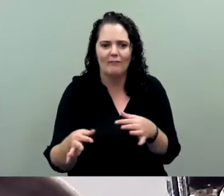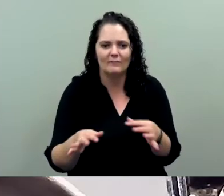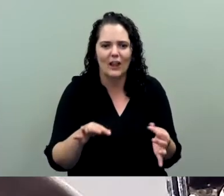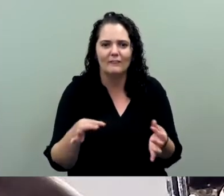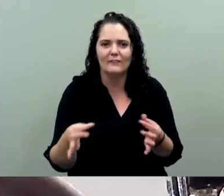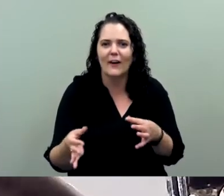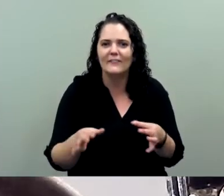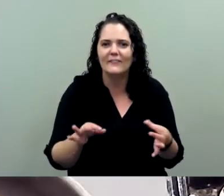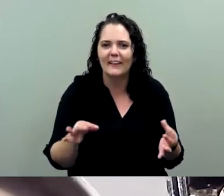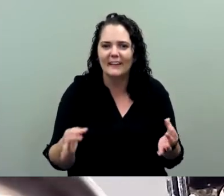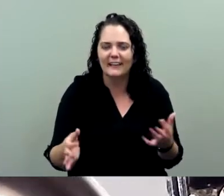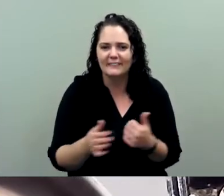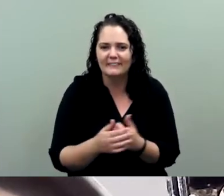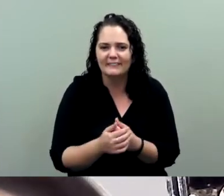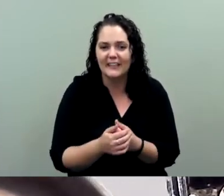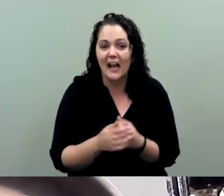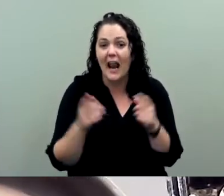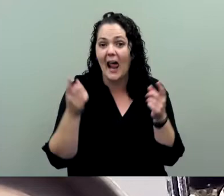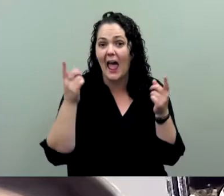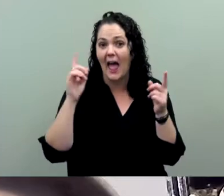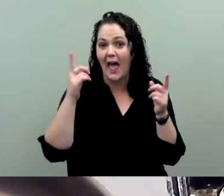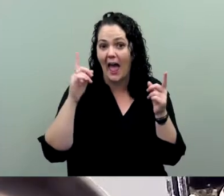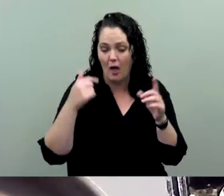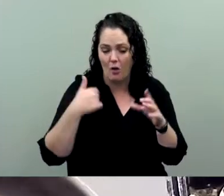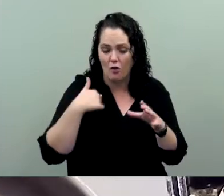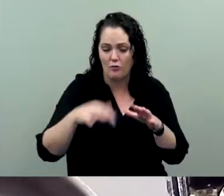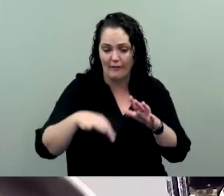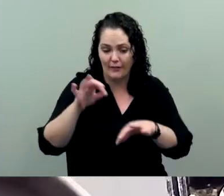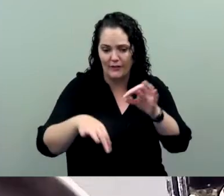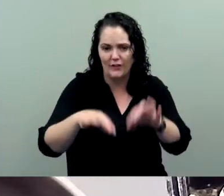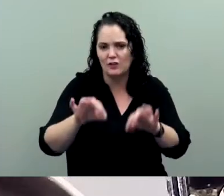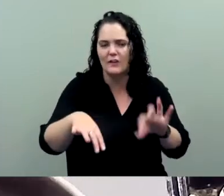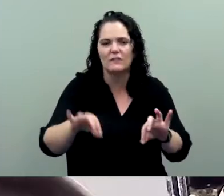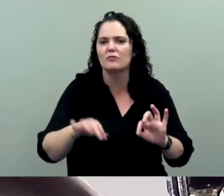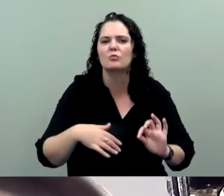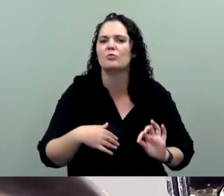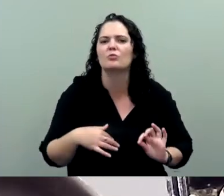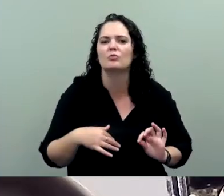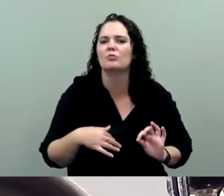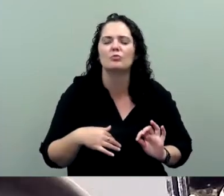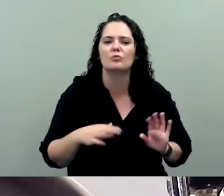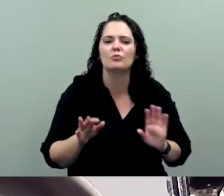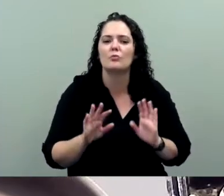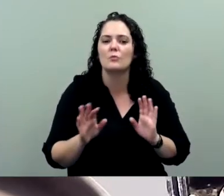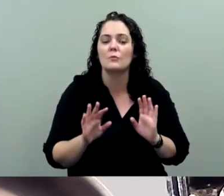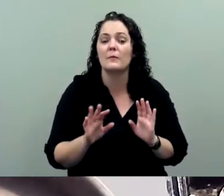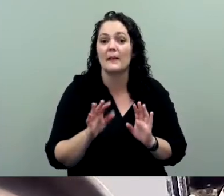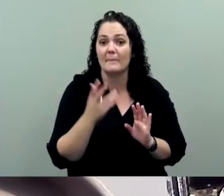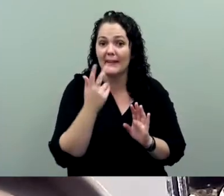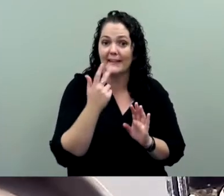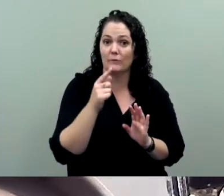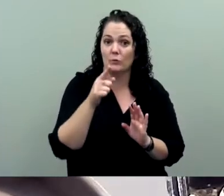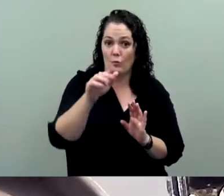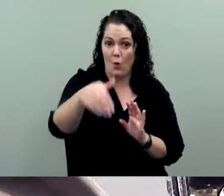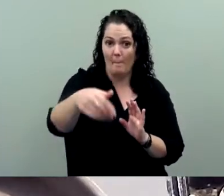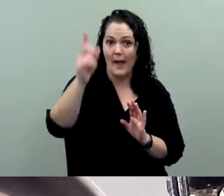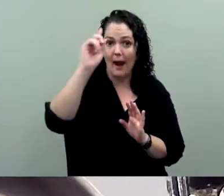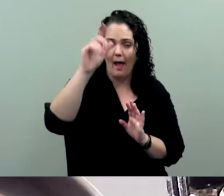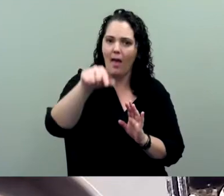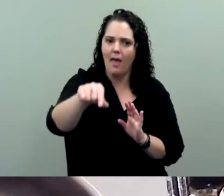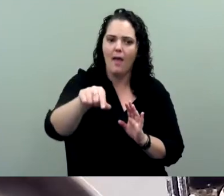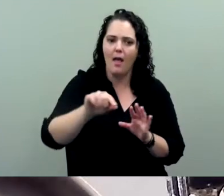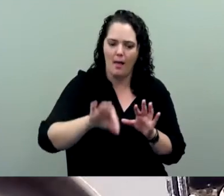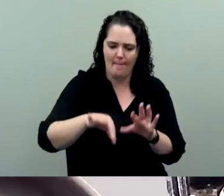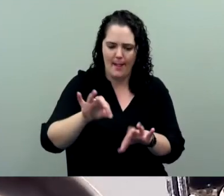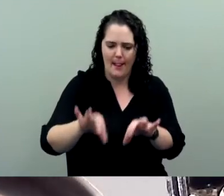So I'm not going to take the time right now to go through and fish out all of those skins, but if you're doing this at home, this is the stage where you could actually